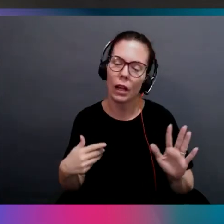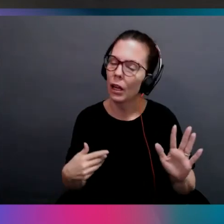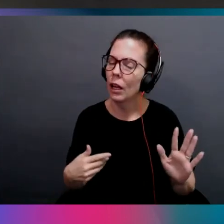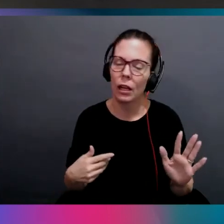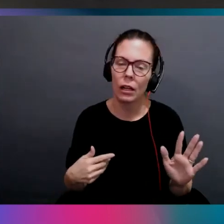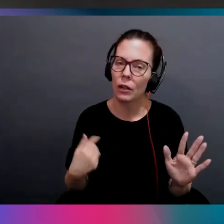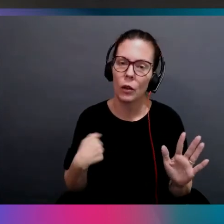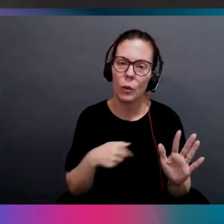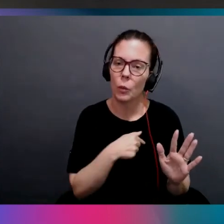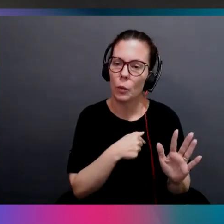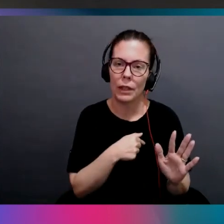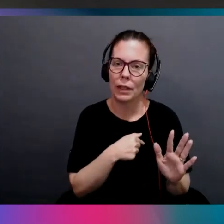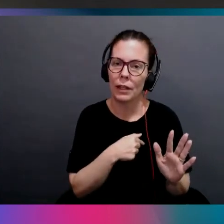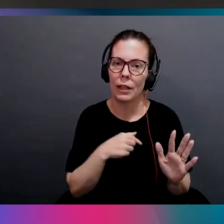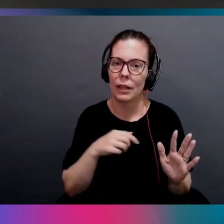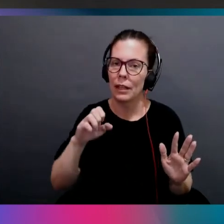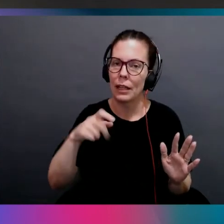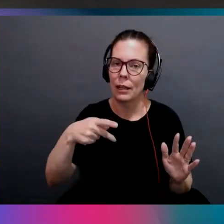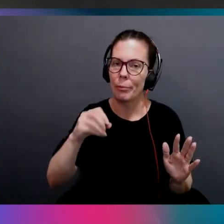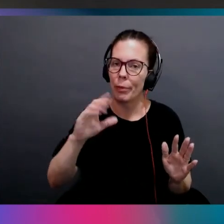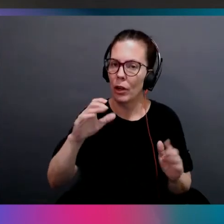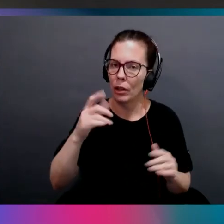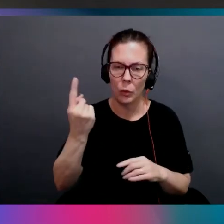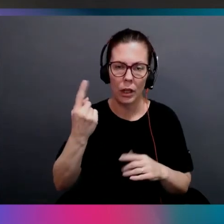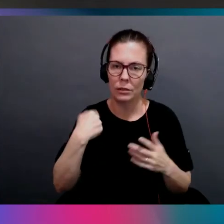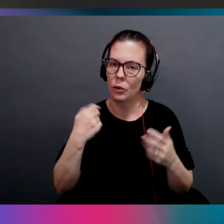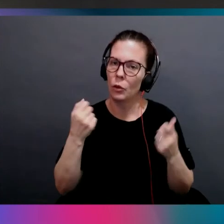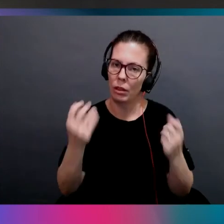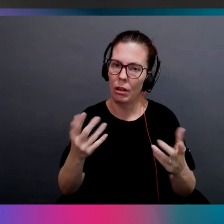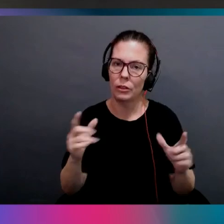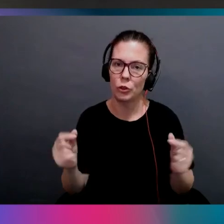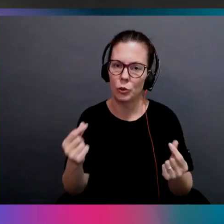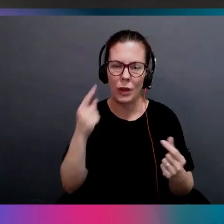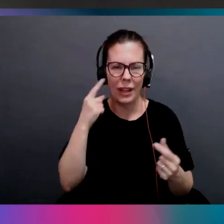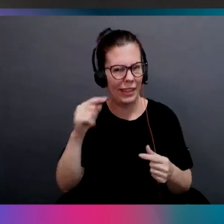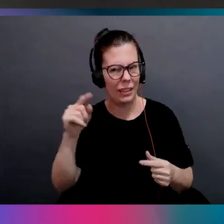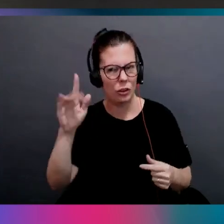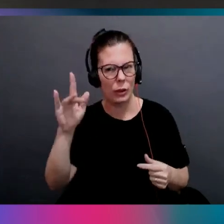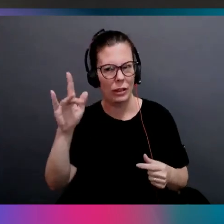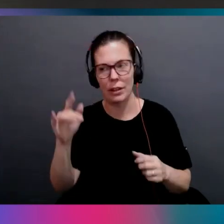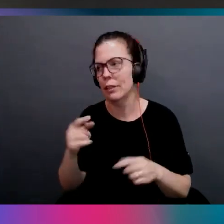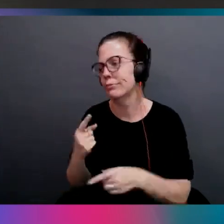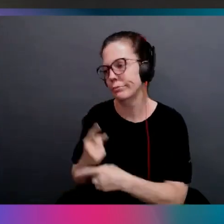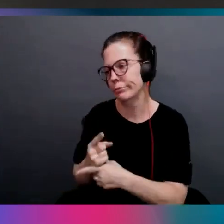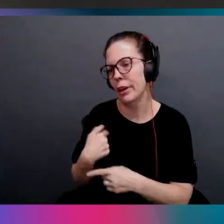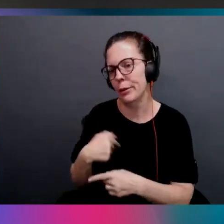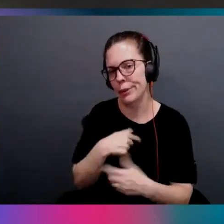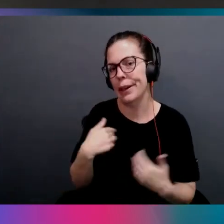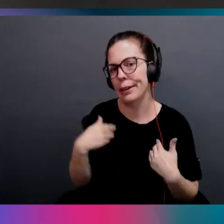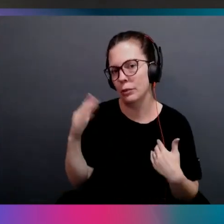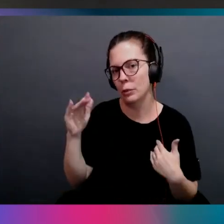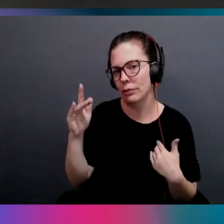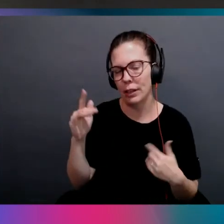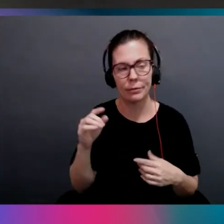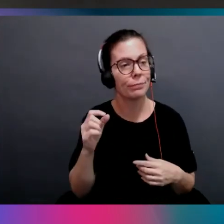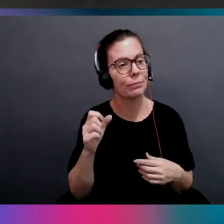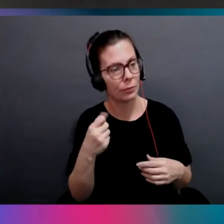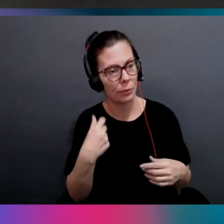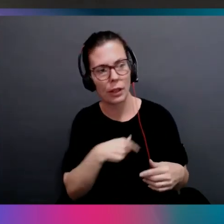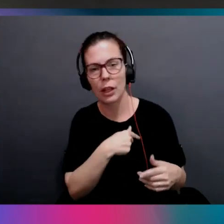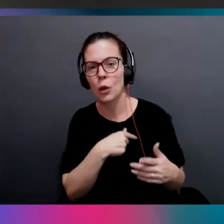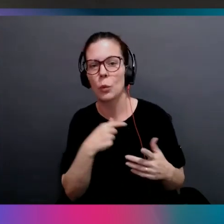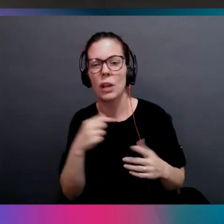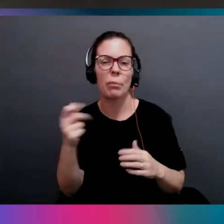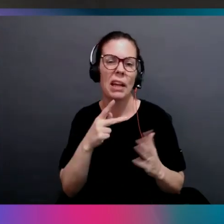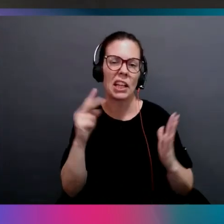Epoch 1, so we've got a ways to go because I think we had 25 in there. We did have 25. So we'll come back to